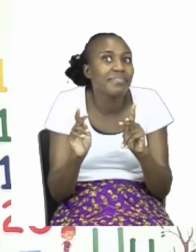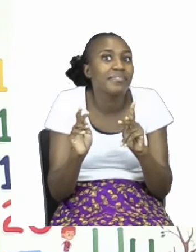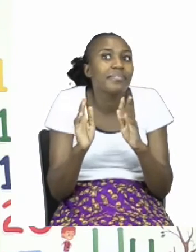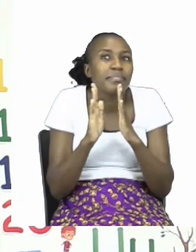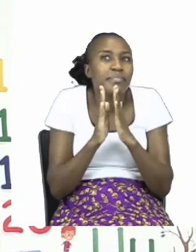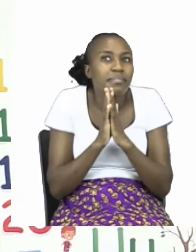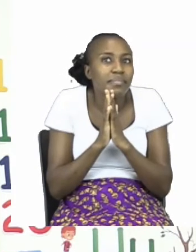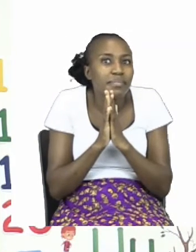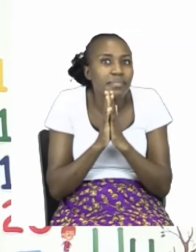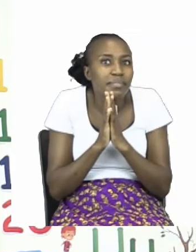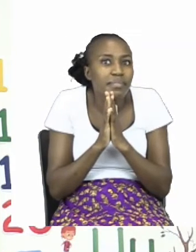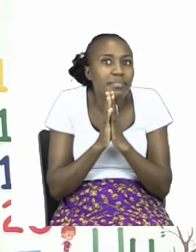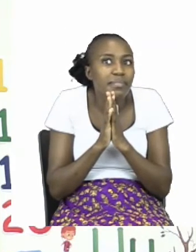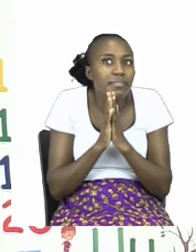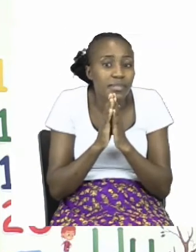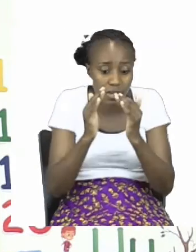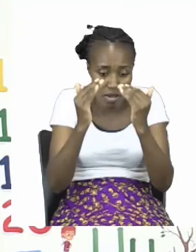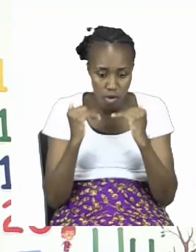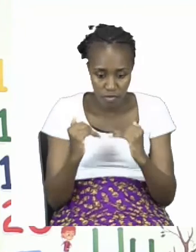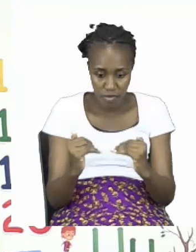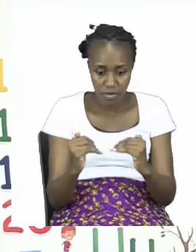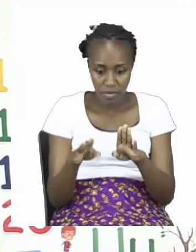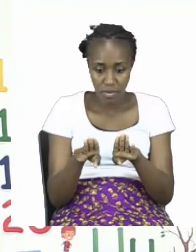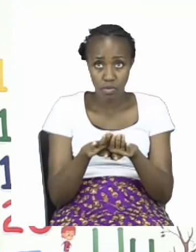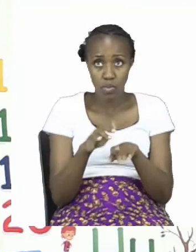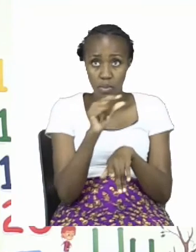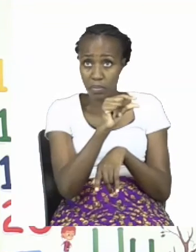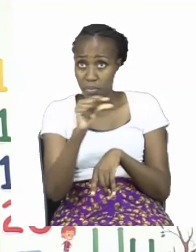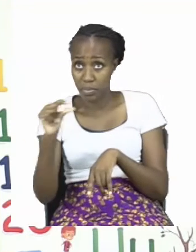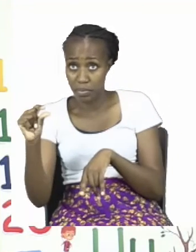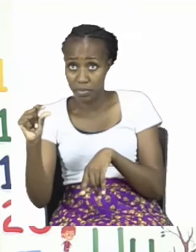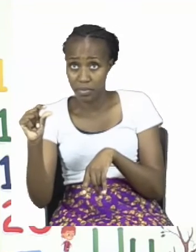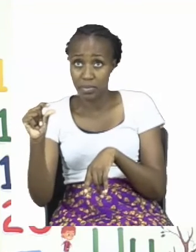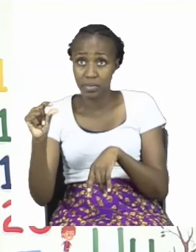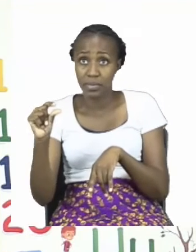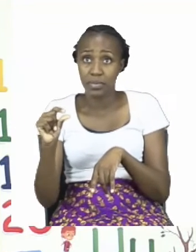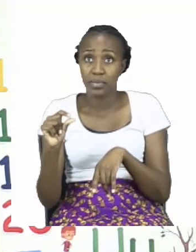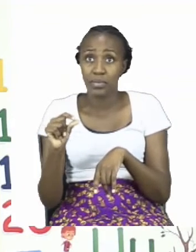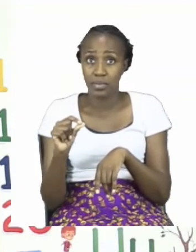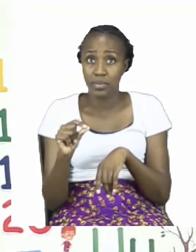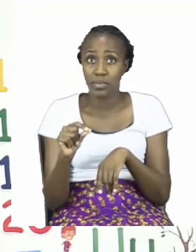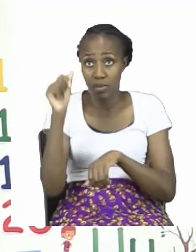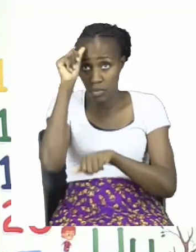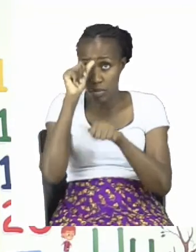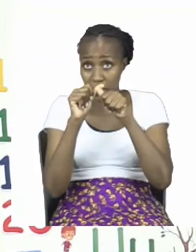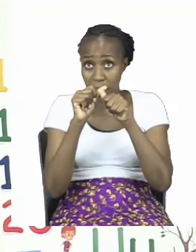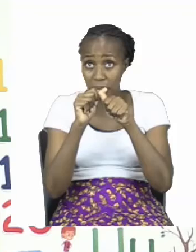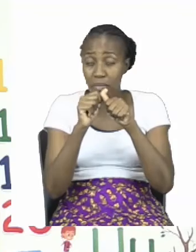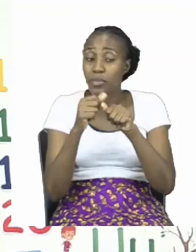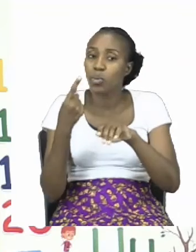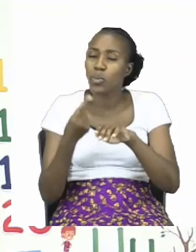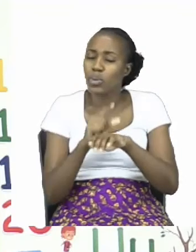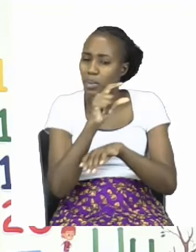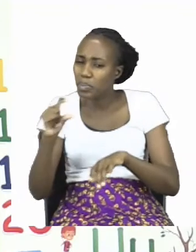is now asking you to make sentences. So, you need to be careful to start your sentence with a capital letter